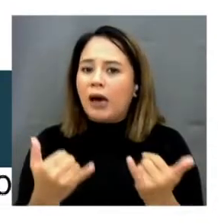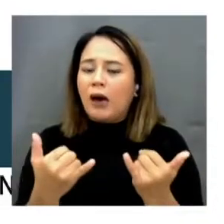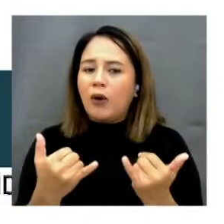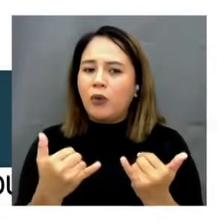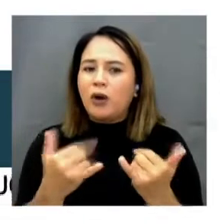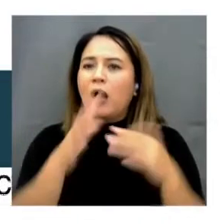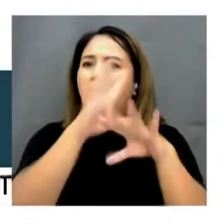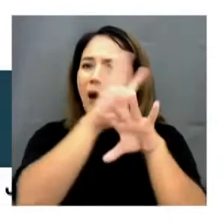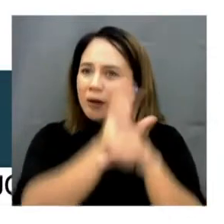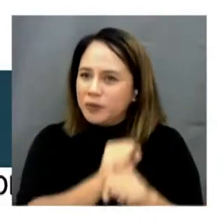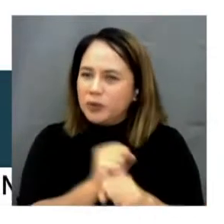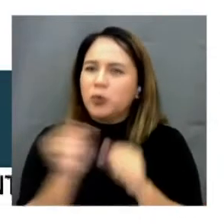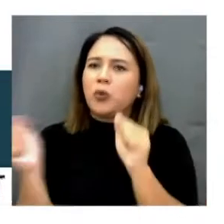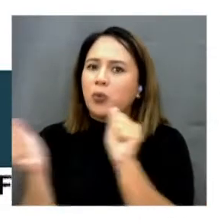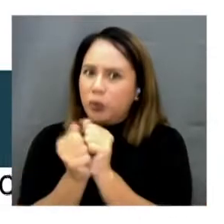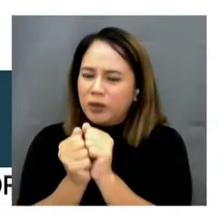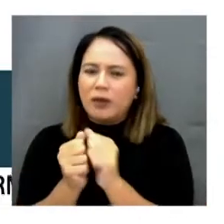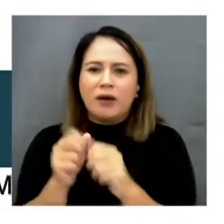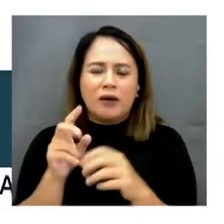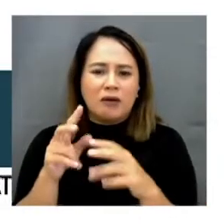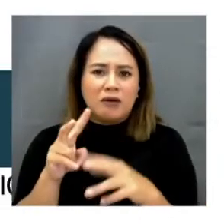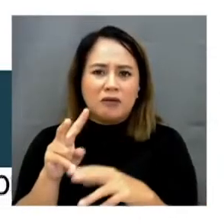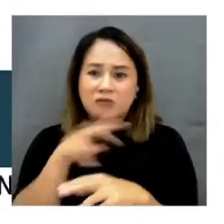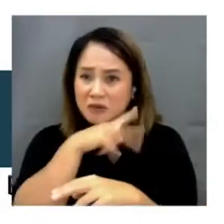live with the virus, Dr. Lietchon?